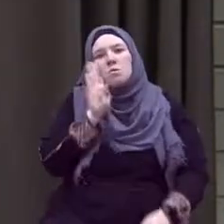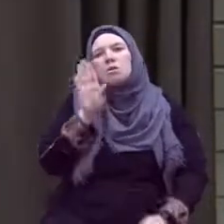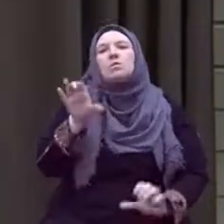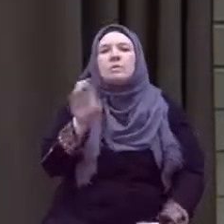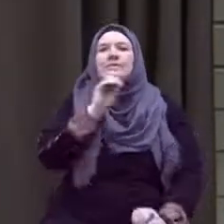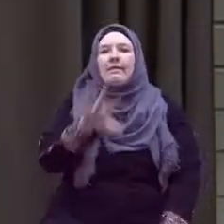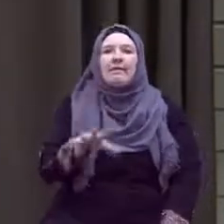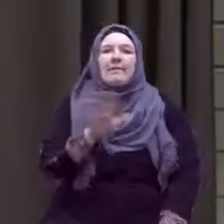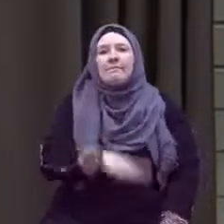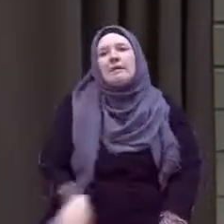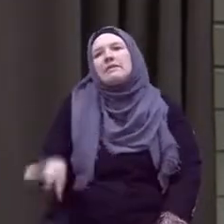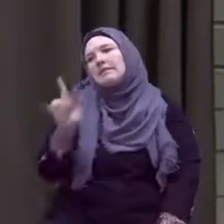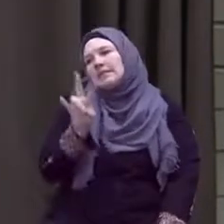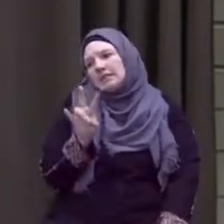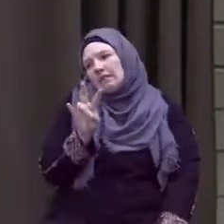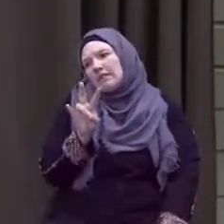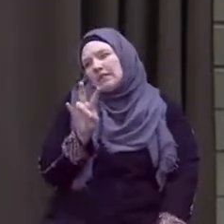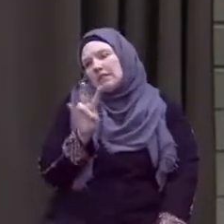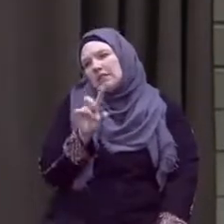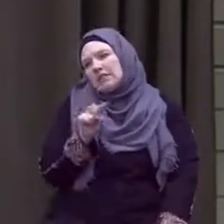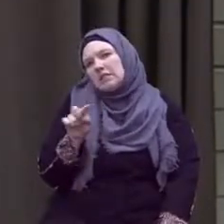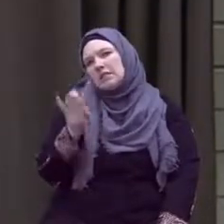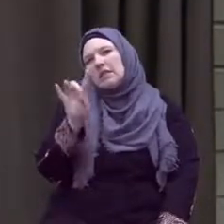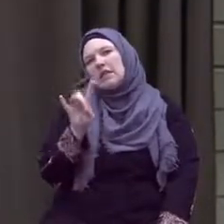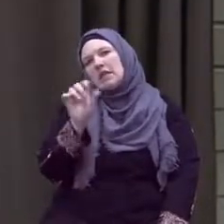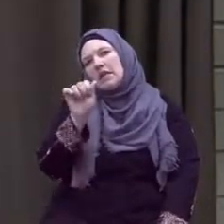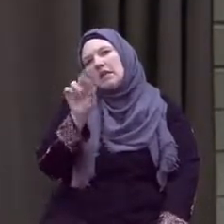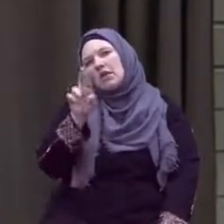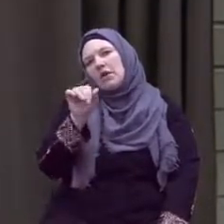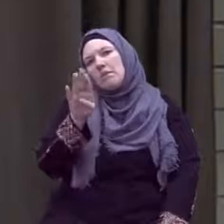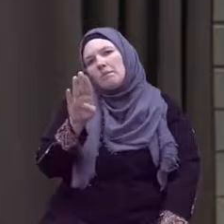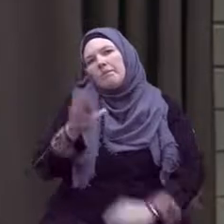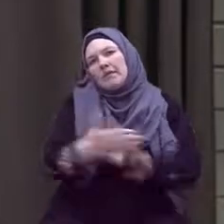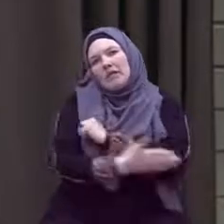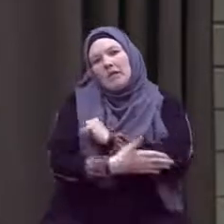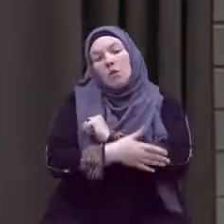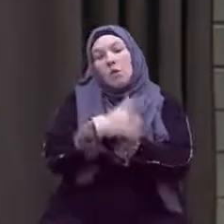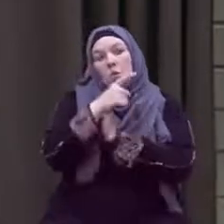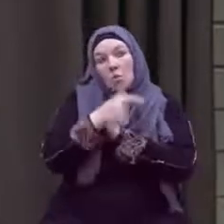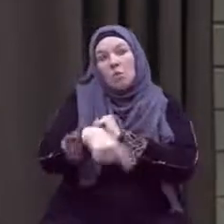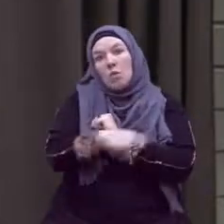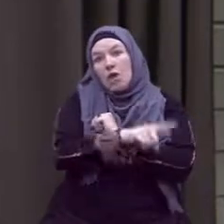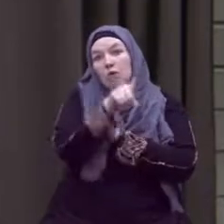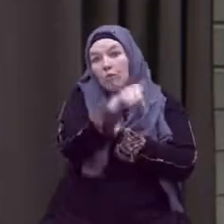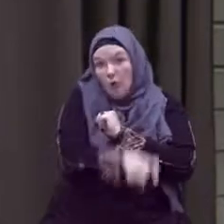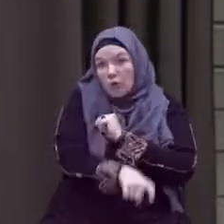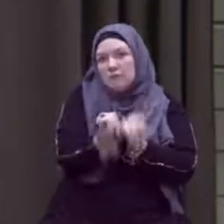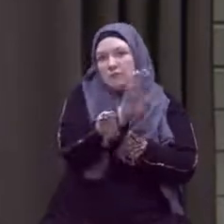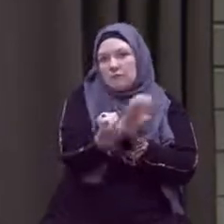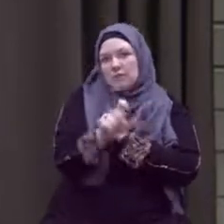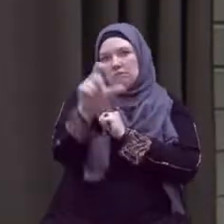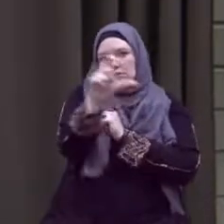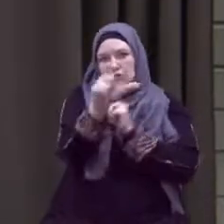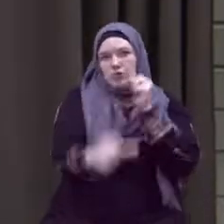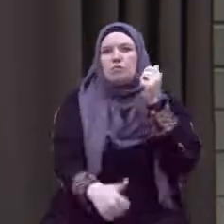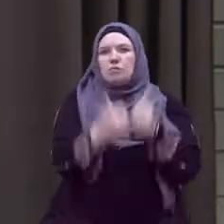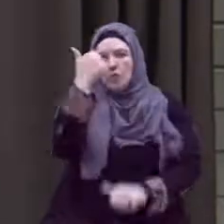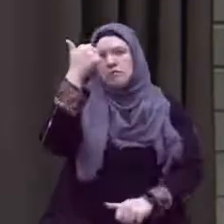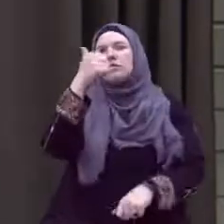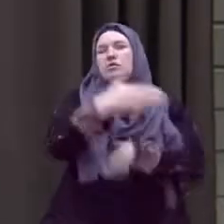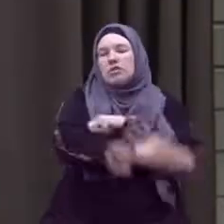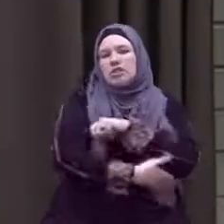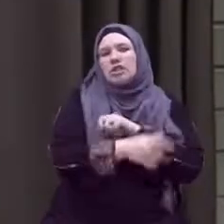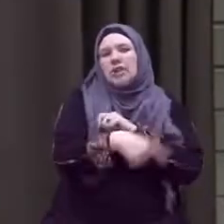About 7-8 Arab nations who are supposed to be Muslim majority